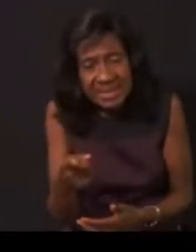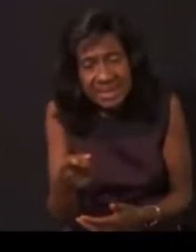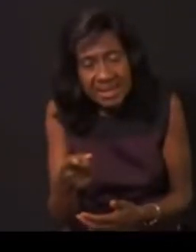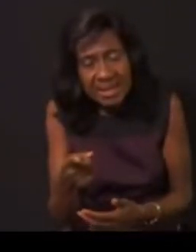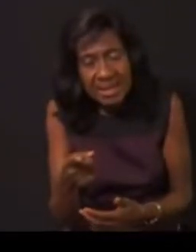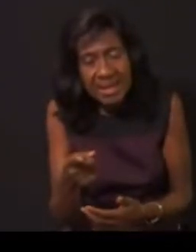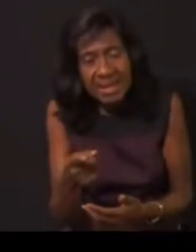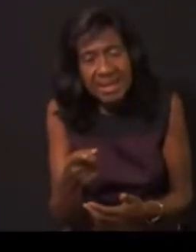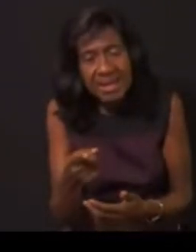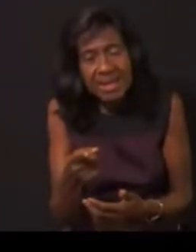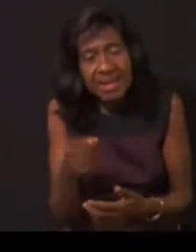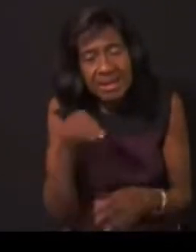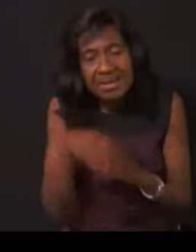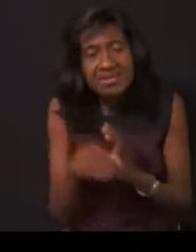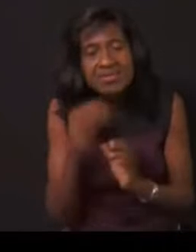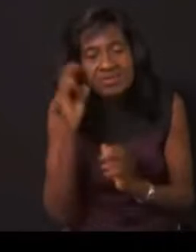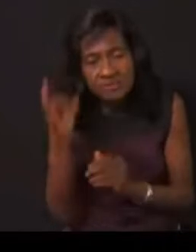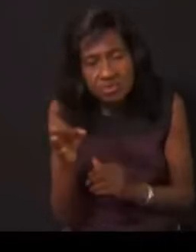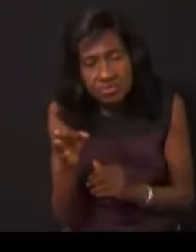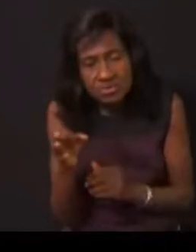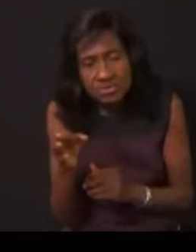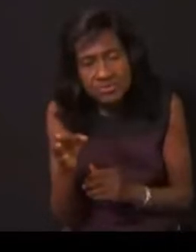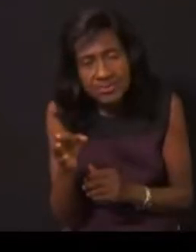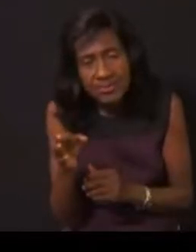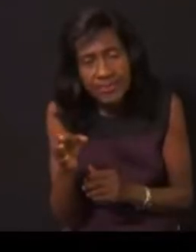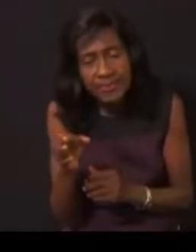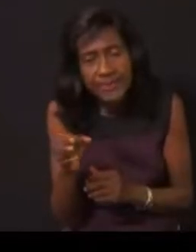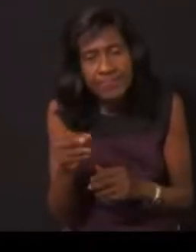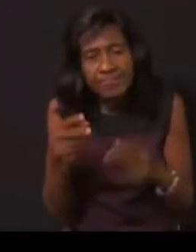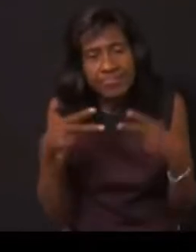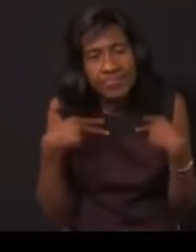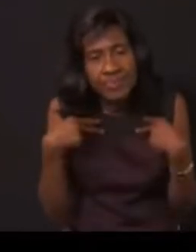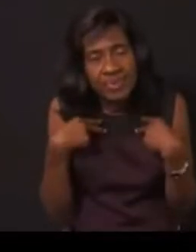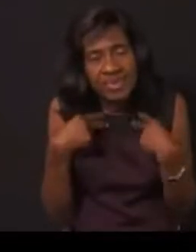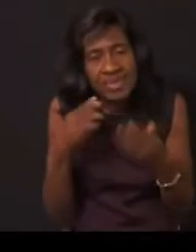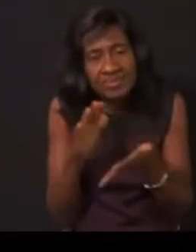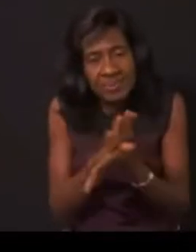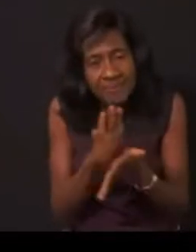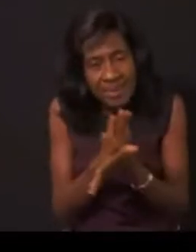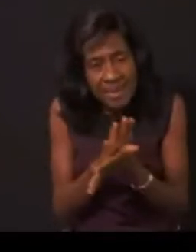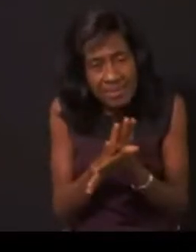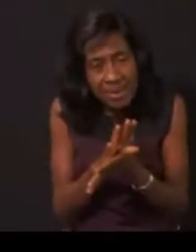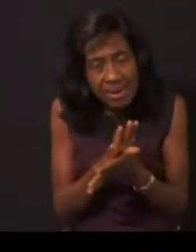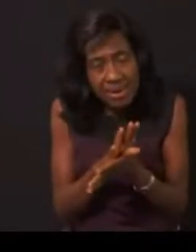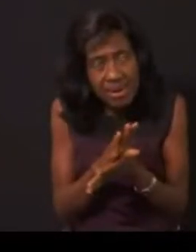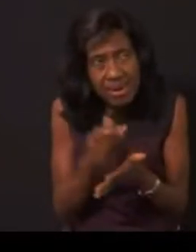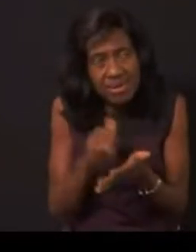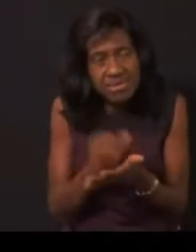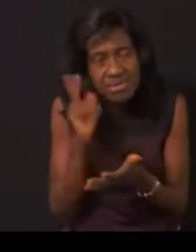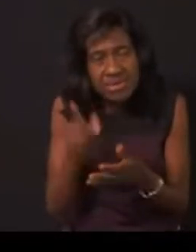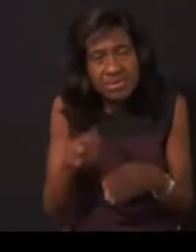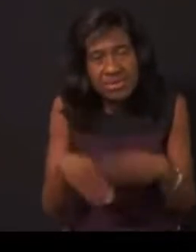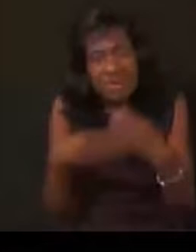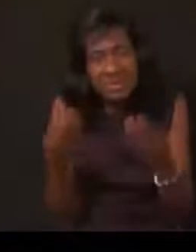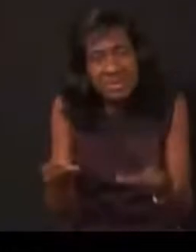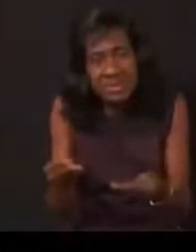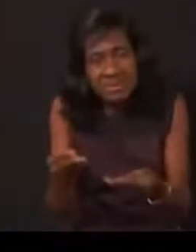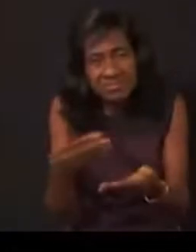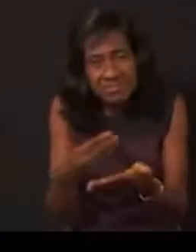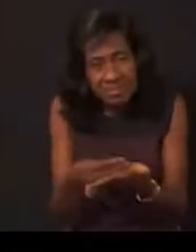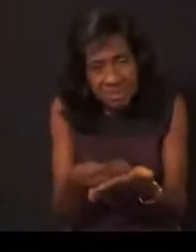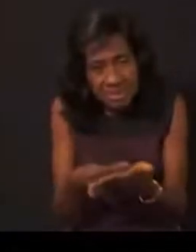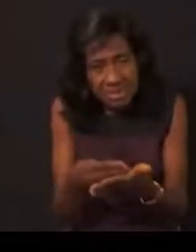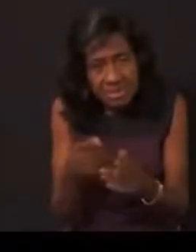taken a paper through which deals with potential stipends for people who are in circumstances